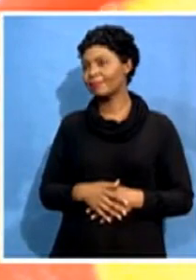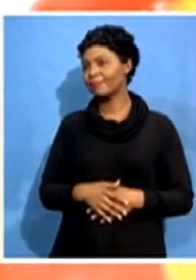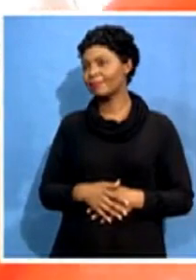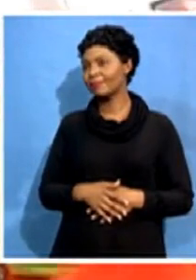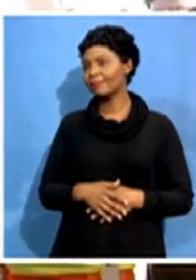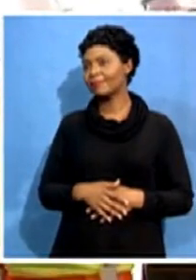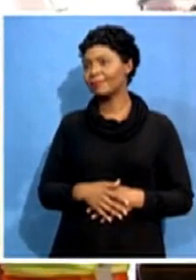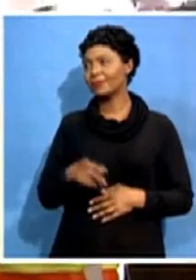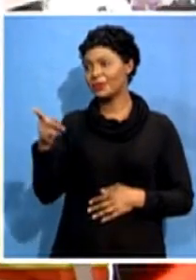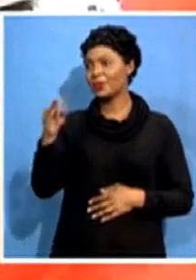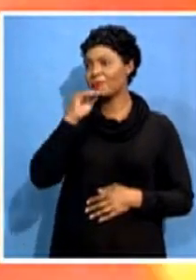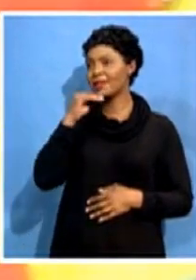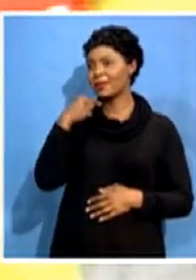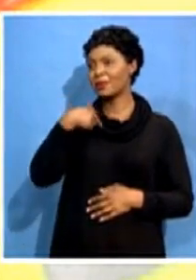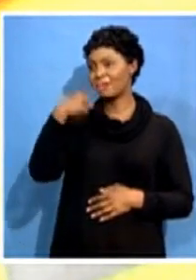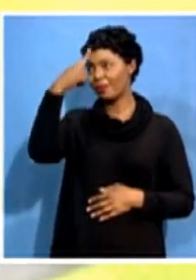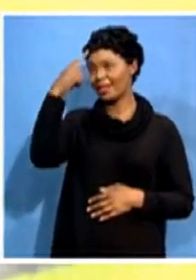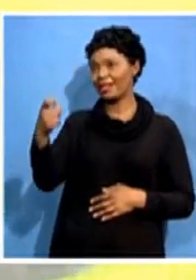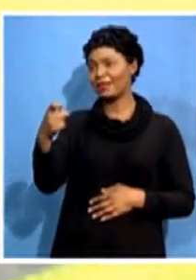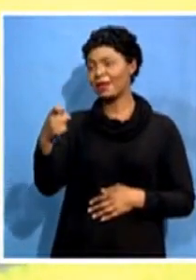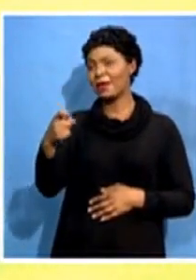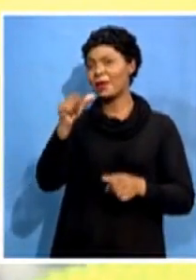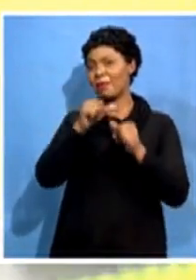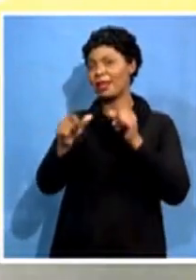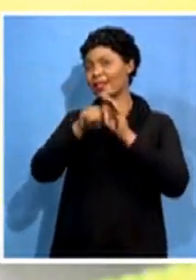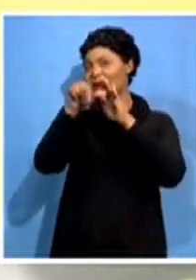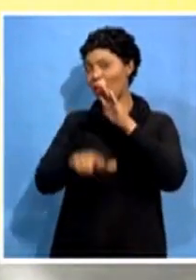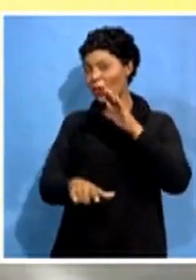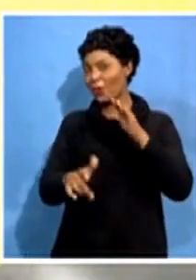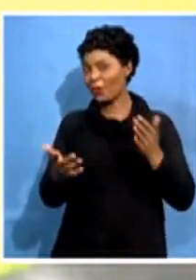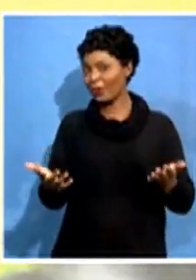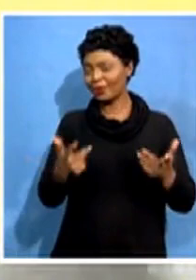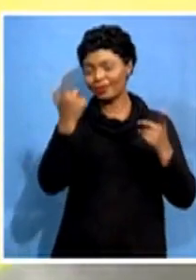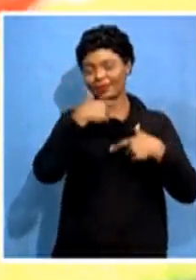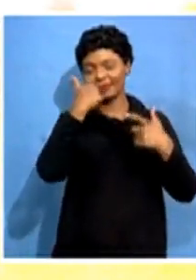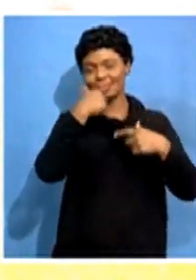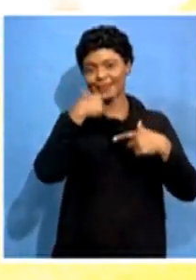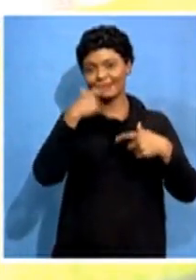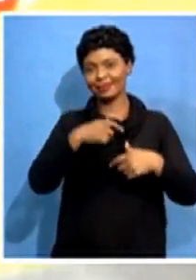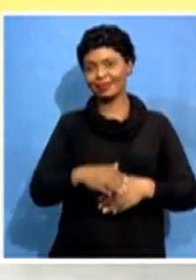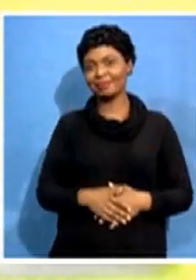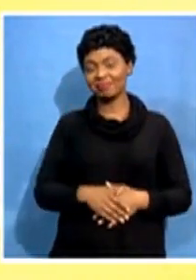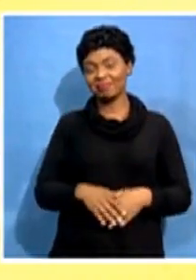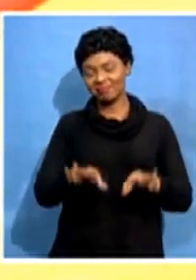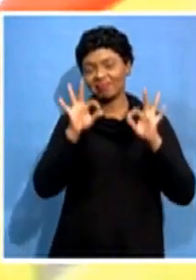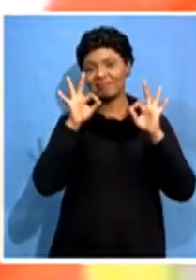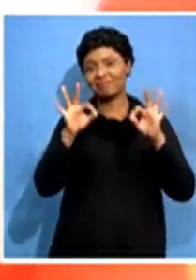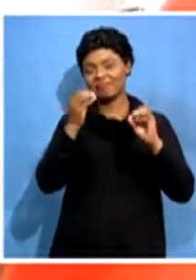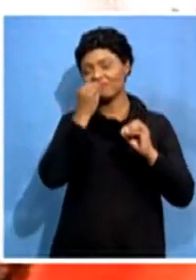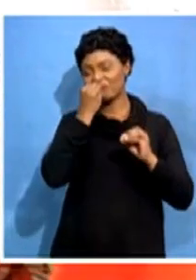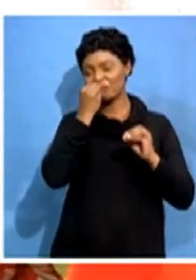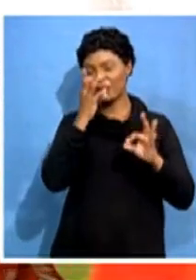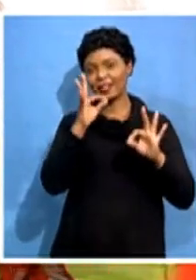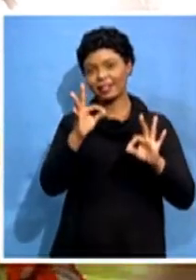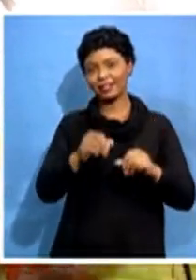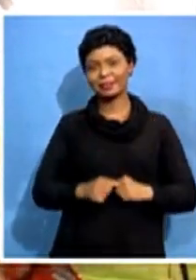We'll go with this target and then we'll decide. This is phenomenal. So there is another back, at the back of this, there is